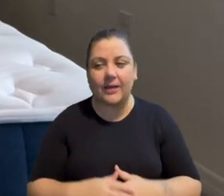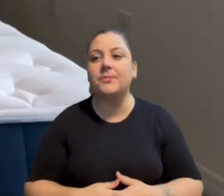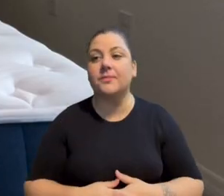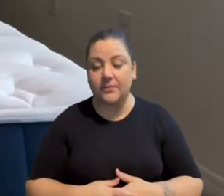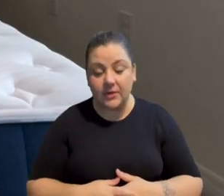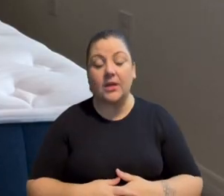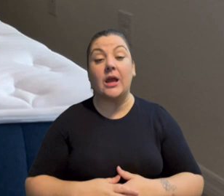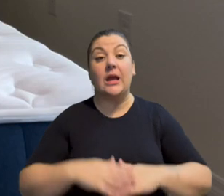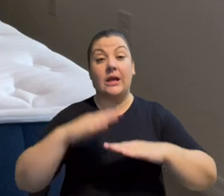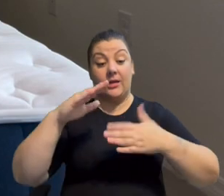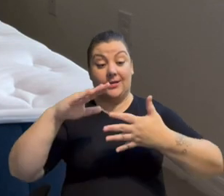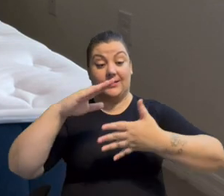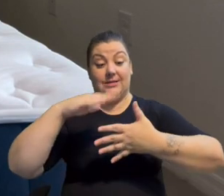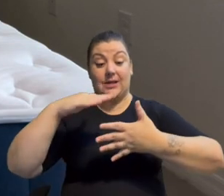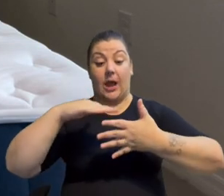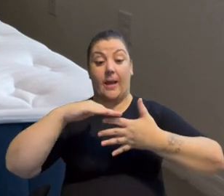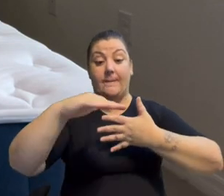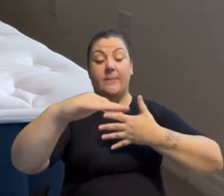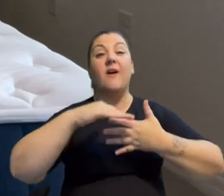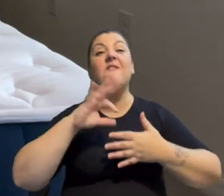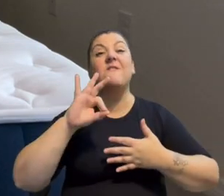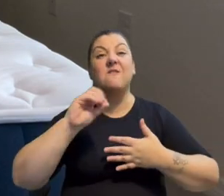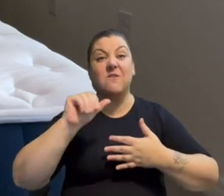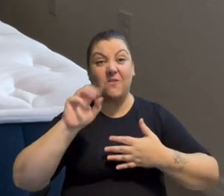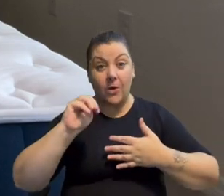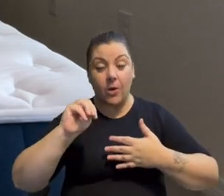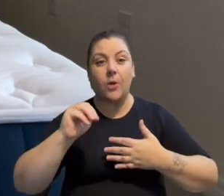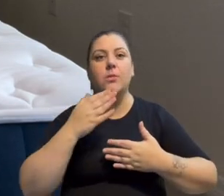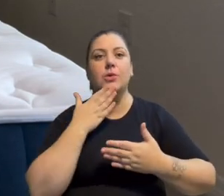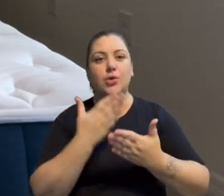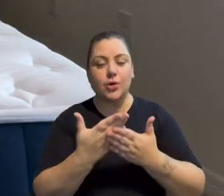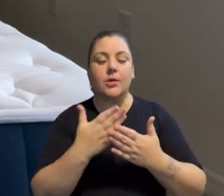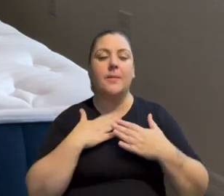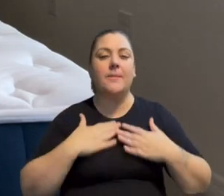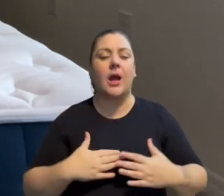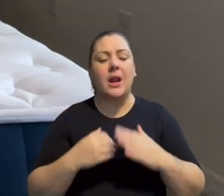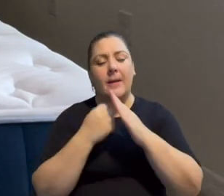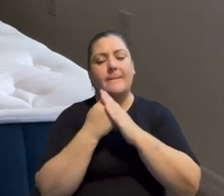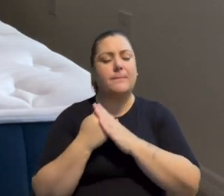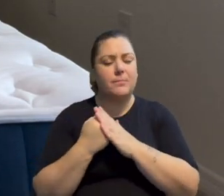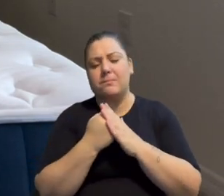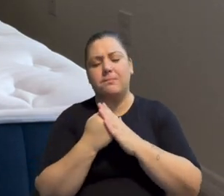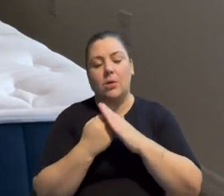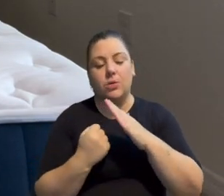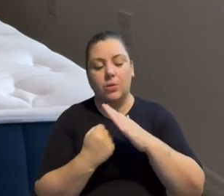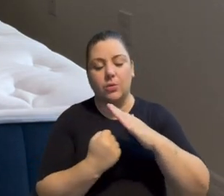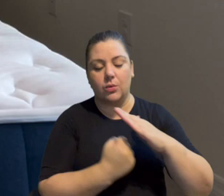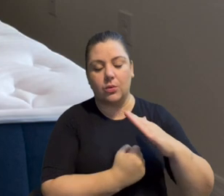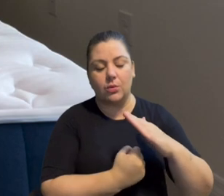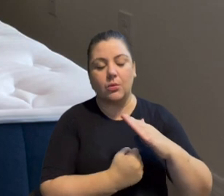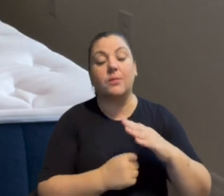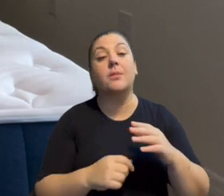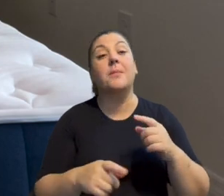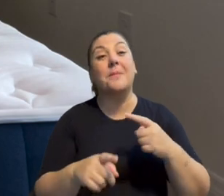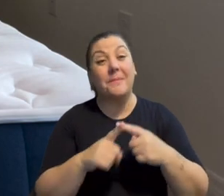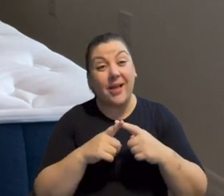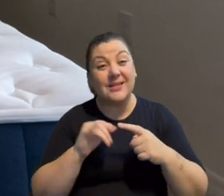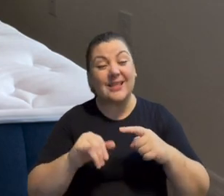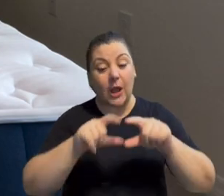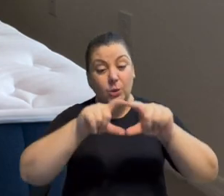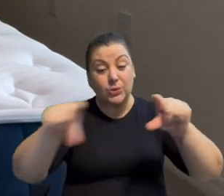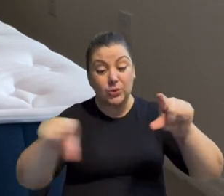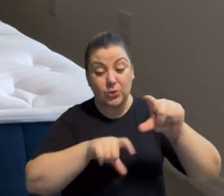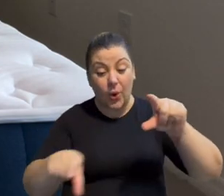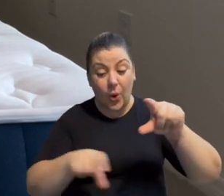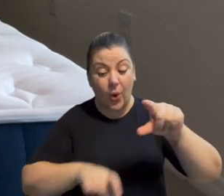foam that was on top. It had a really nice good pressure relief, and the fact that it was zone support helped in addition for